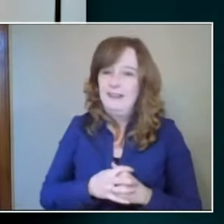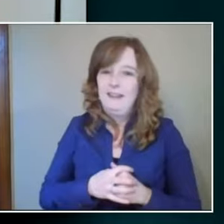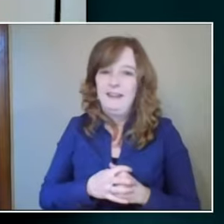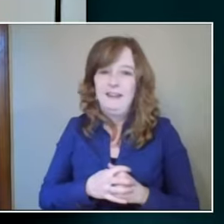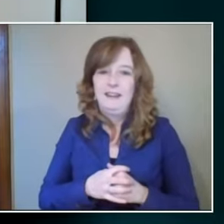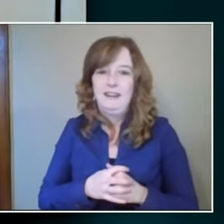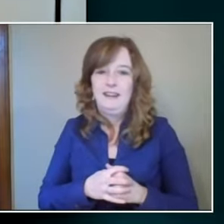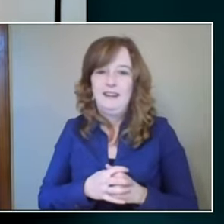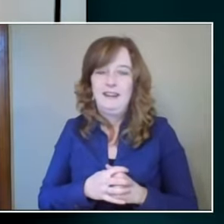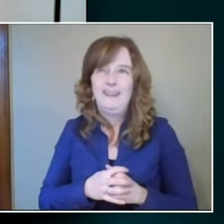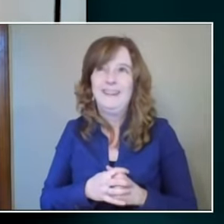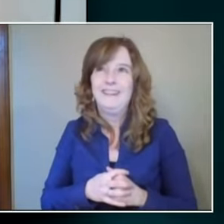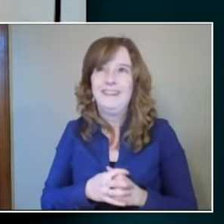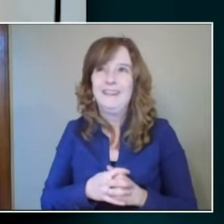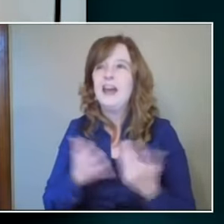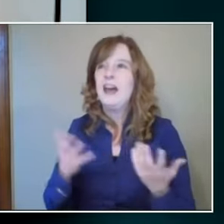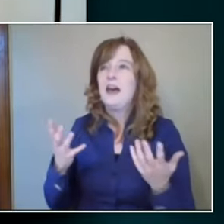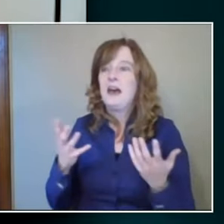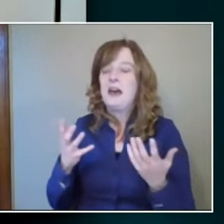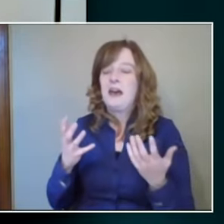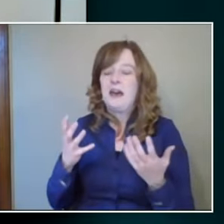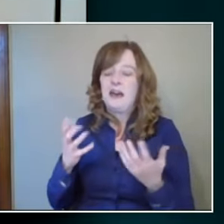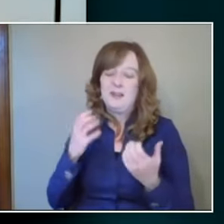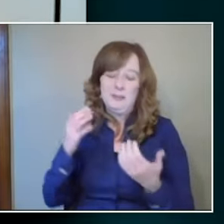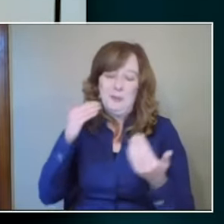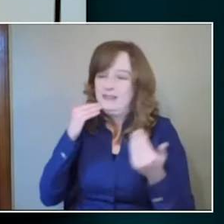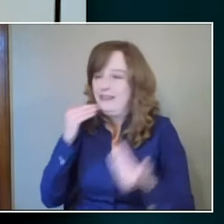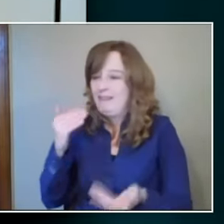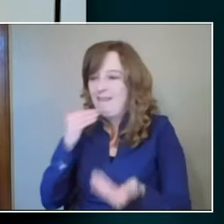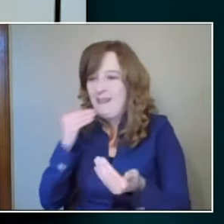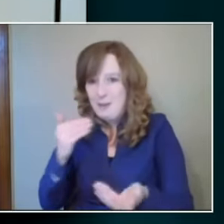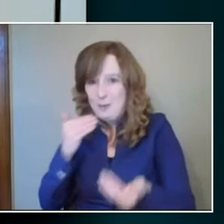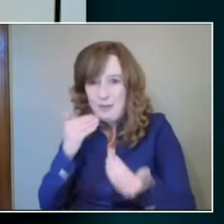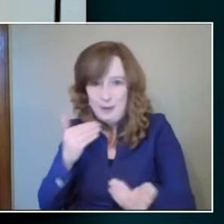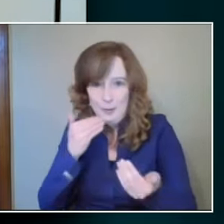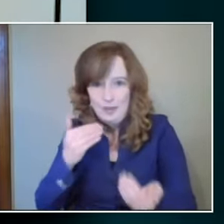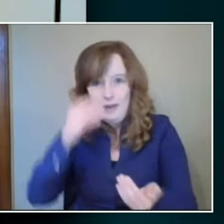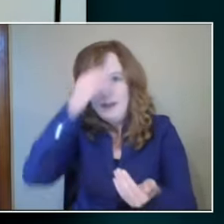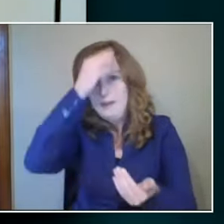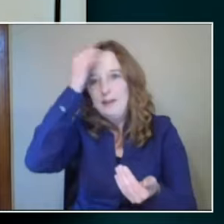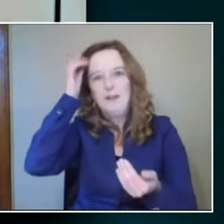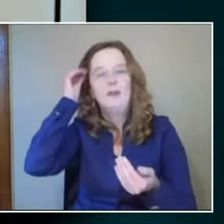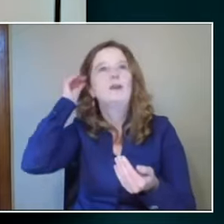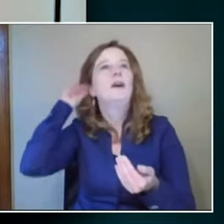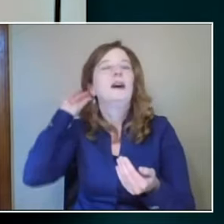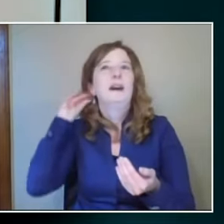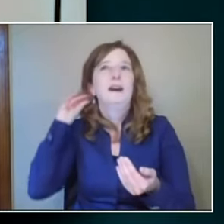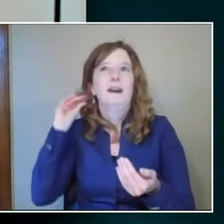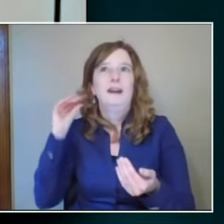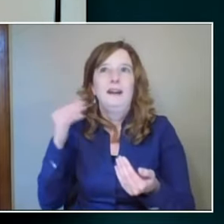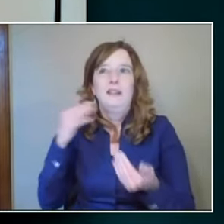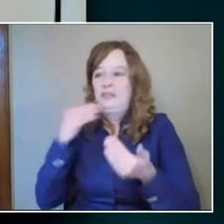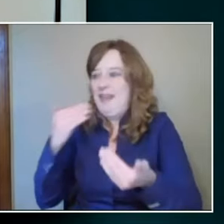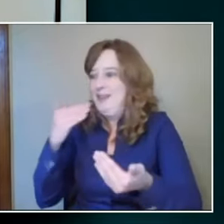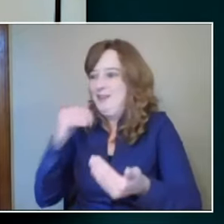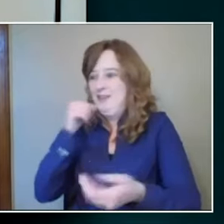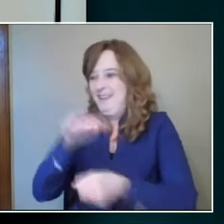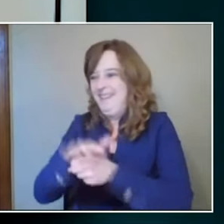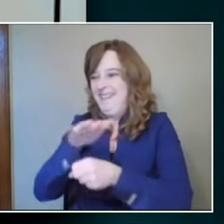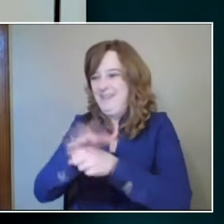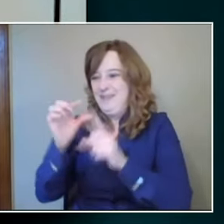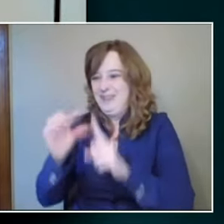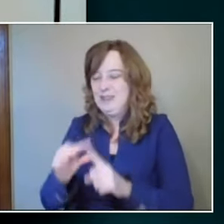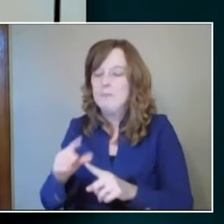would like to say thank you so much. Thank you, thank you, thank you is an understatement. For Professor